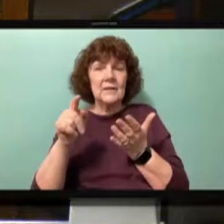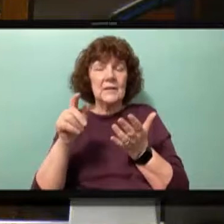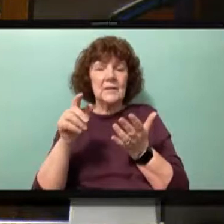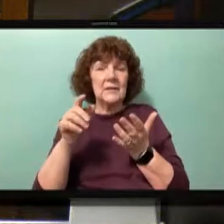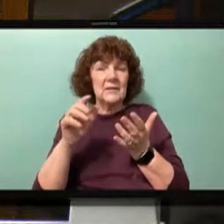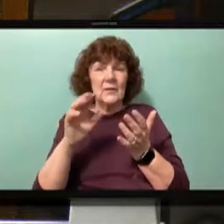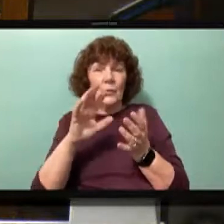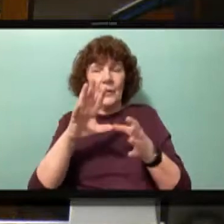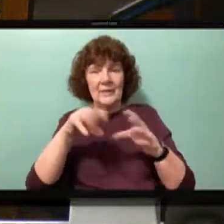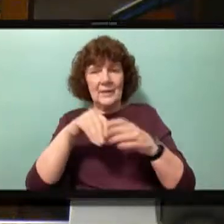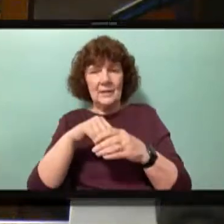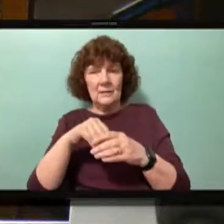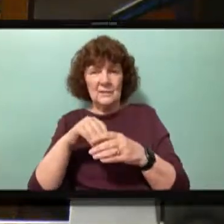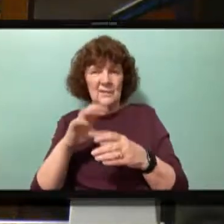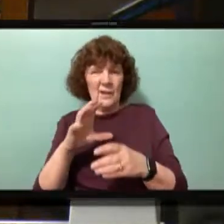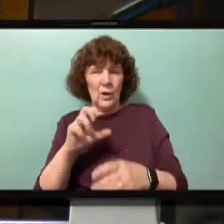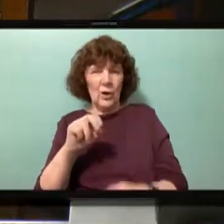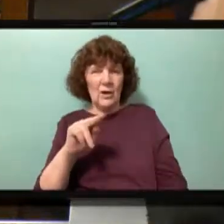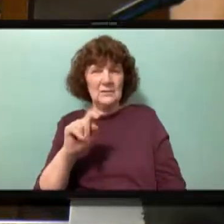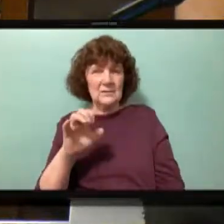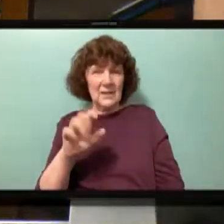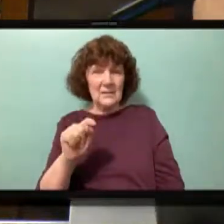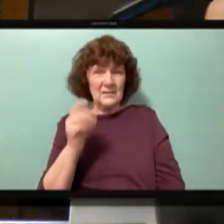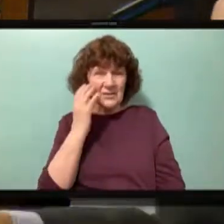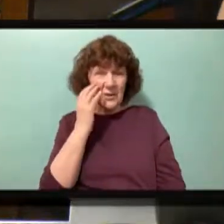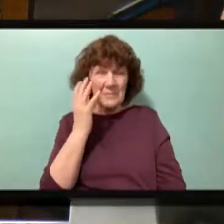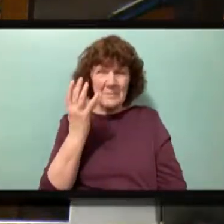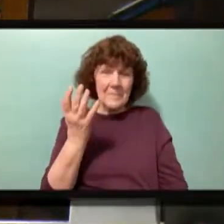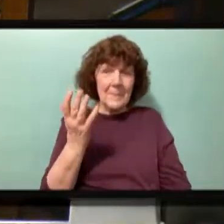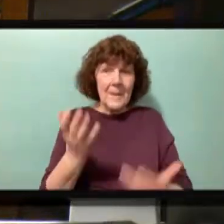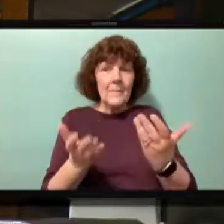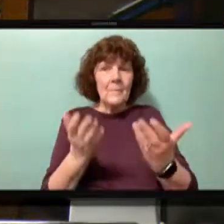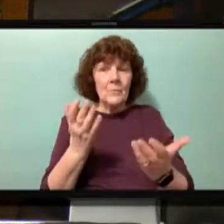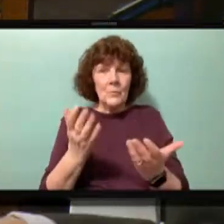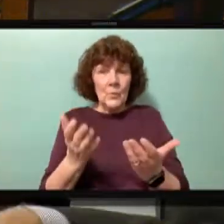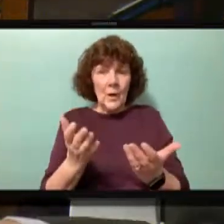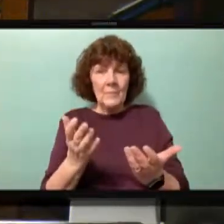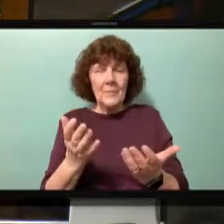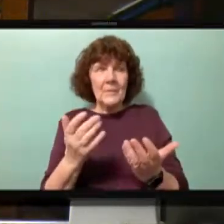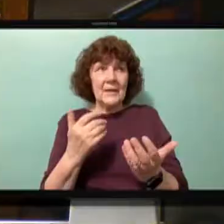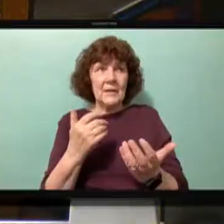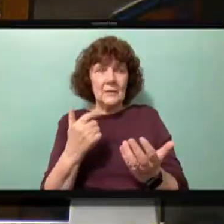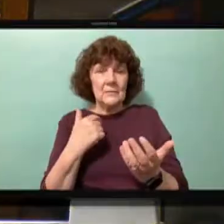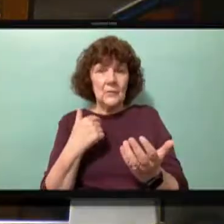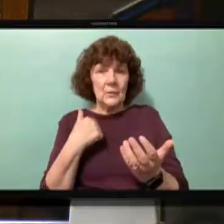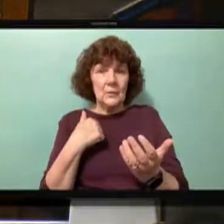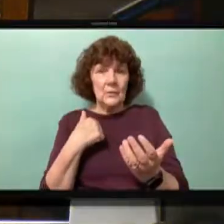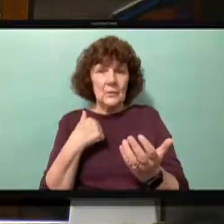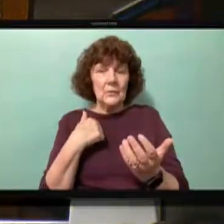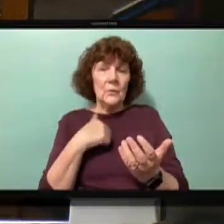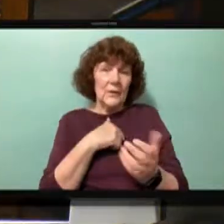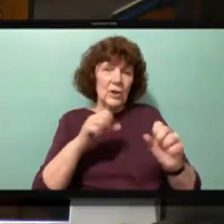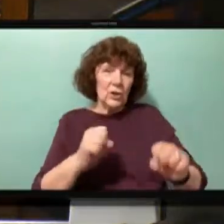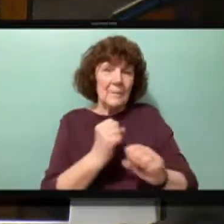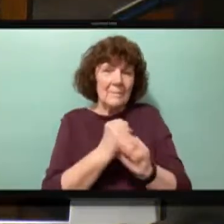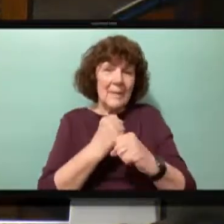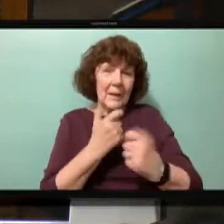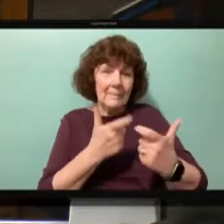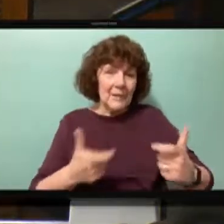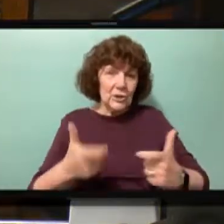So, you know, there are probably larger structural changes that could be made that we could, you